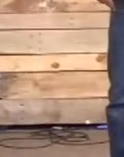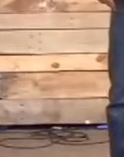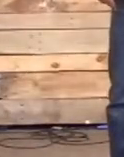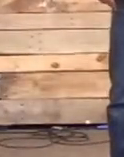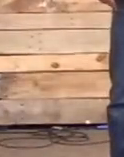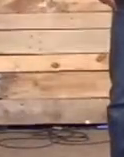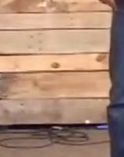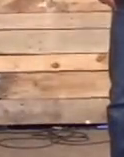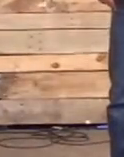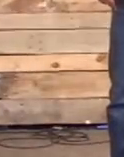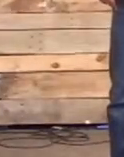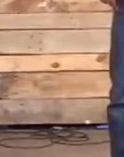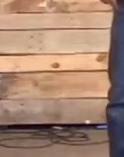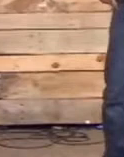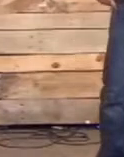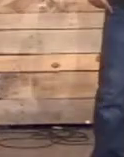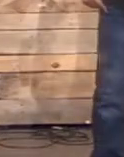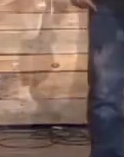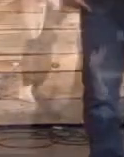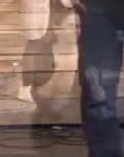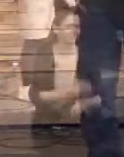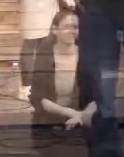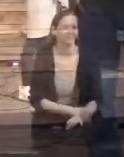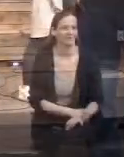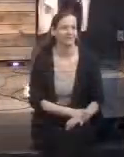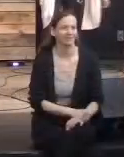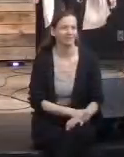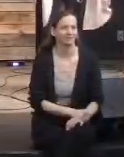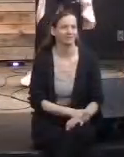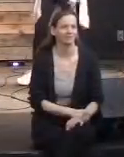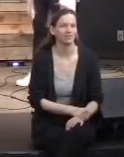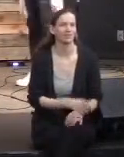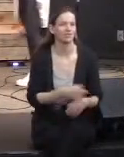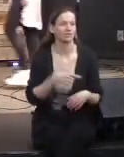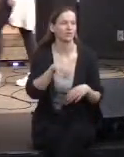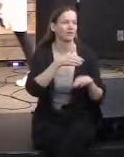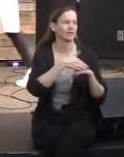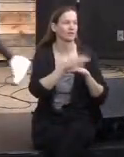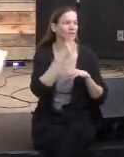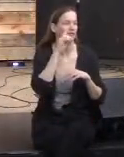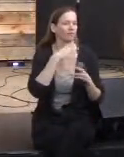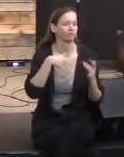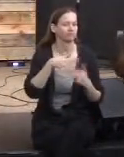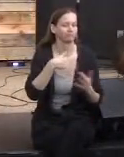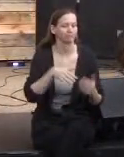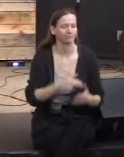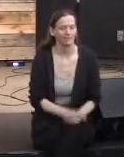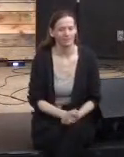Amen. You are dismissed with fellowship. Amen.